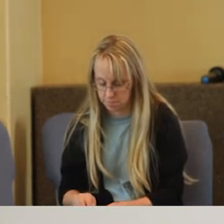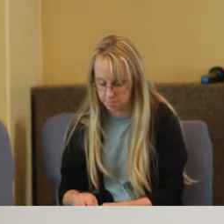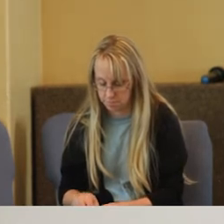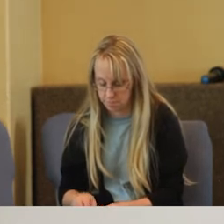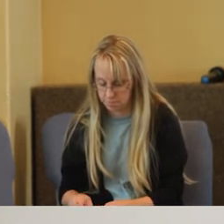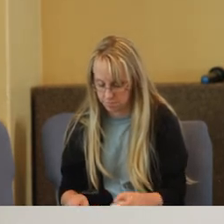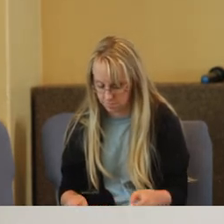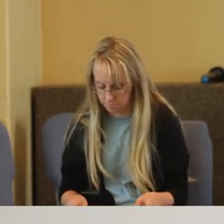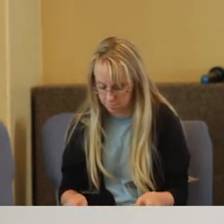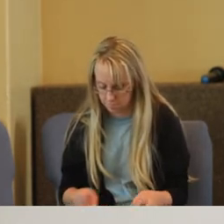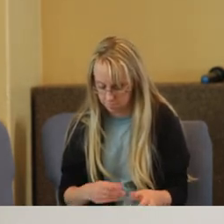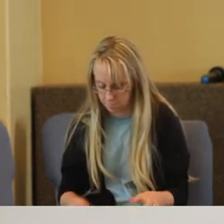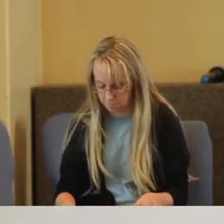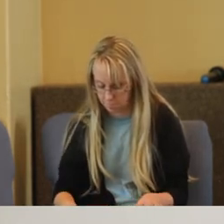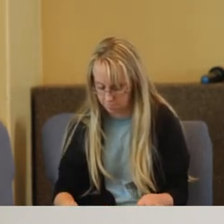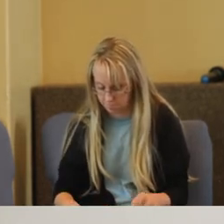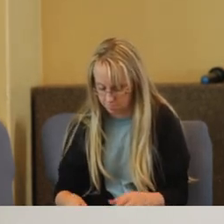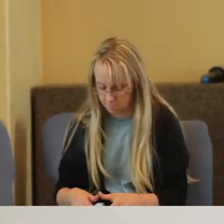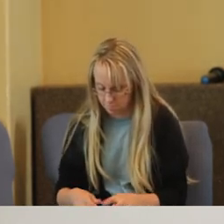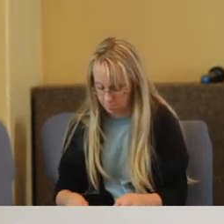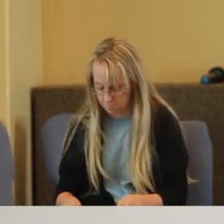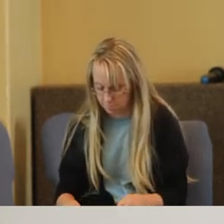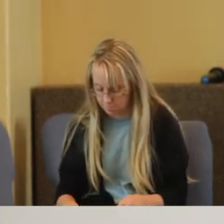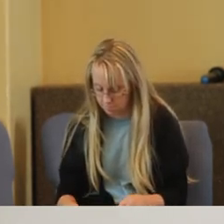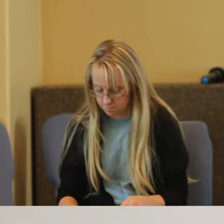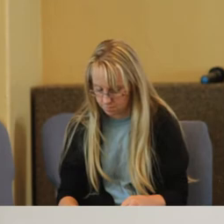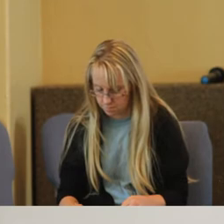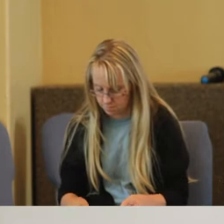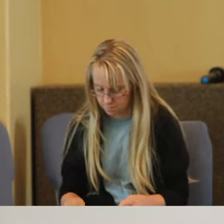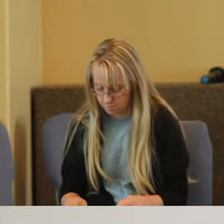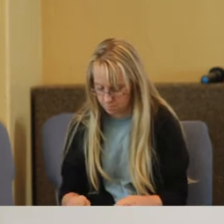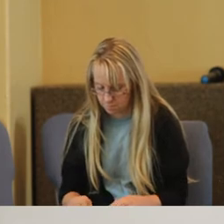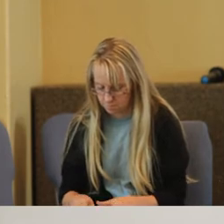Luke chapter 11. Okay.